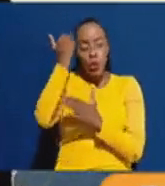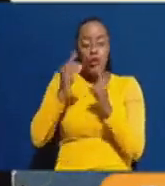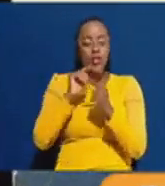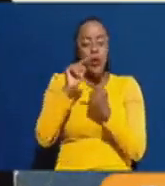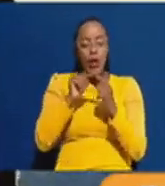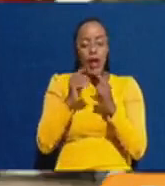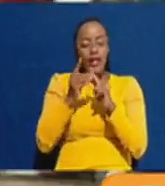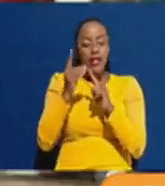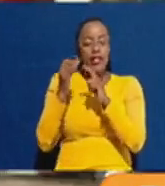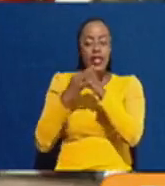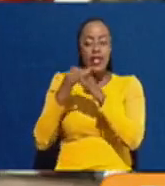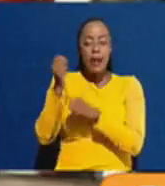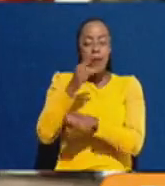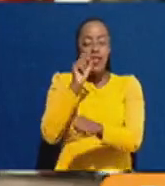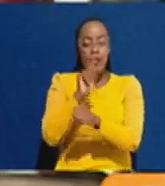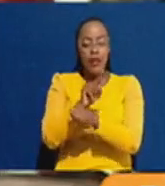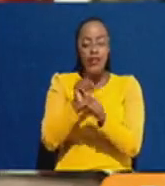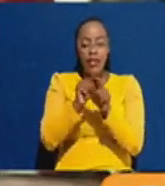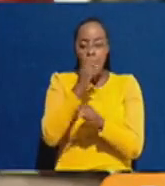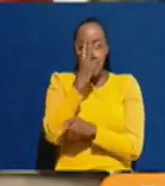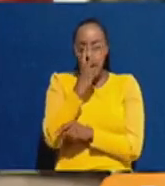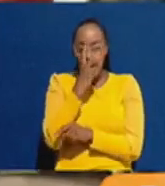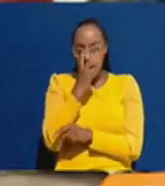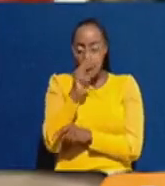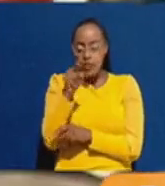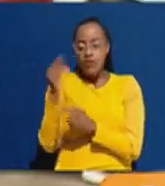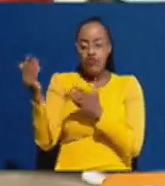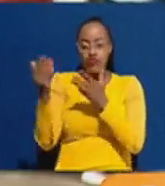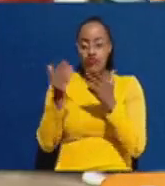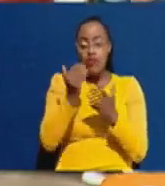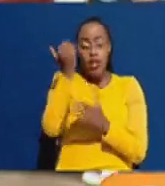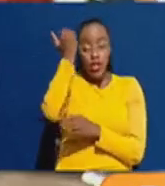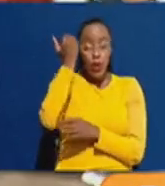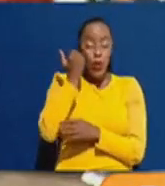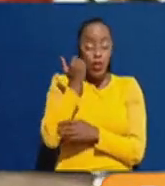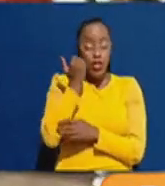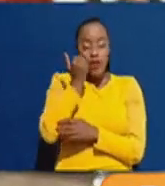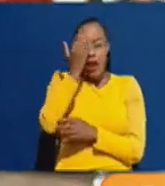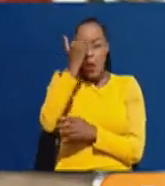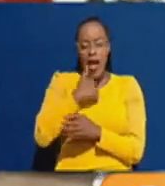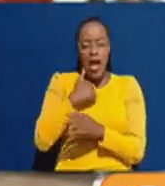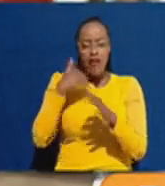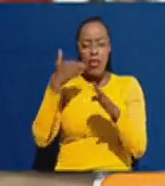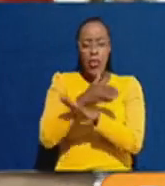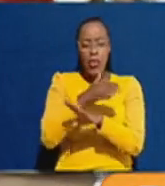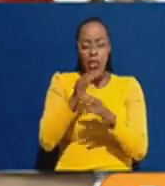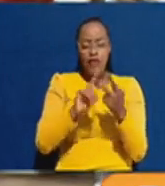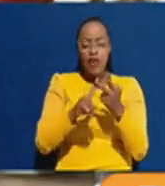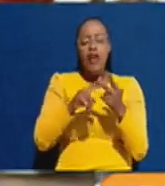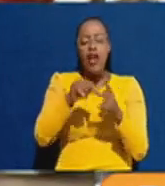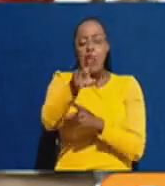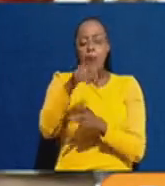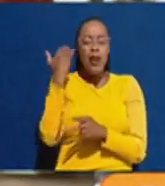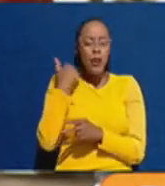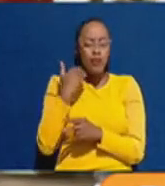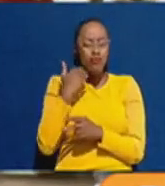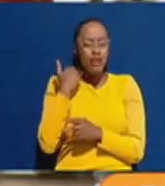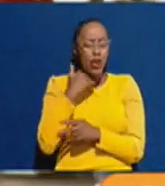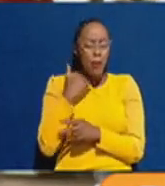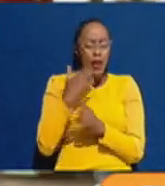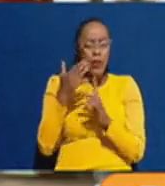of November. Even as the suspects are expected to be presented before court on counts of fraud, robbery with violence and attempted